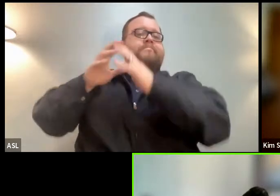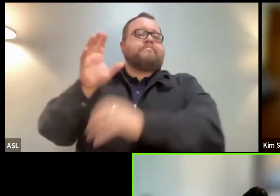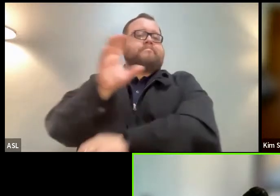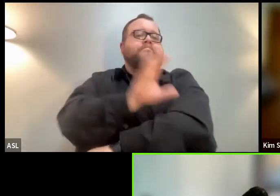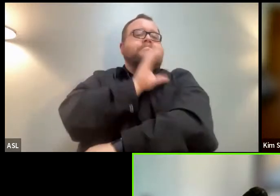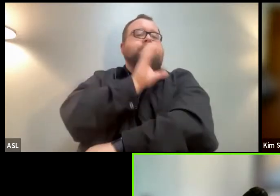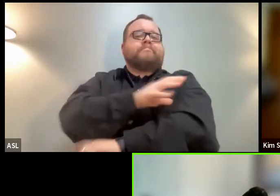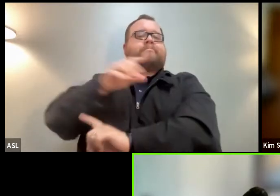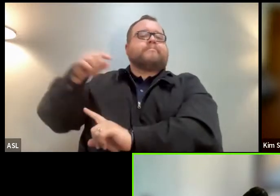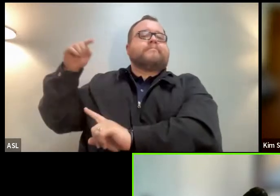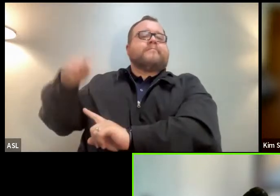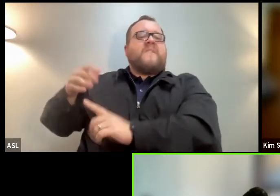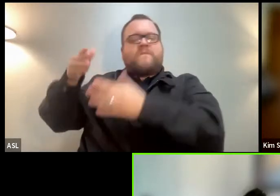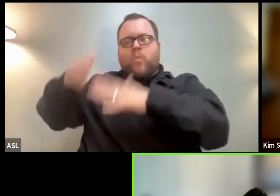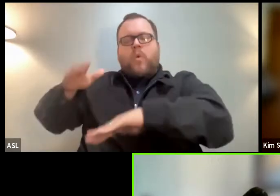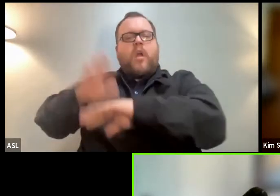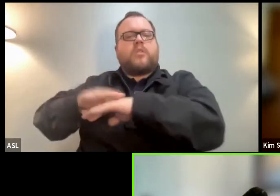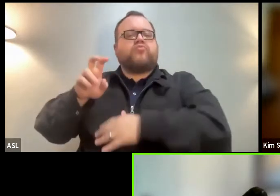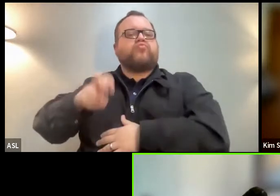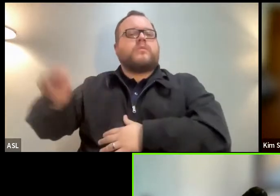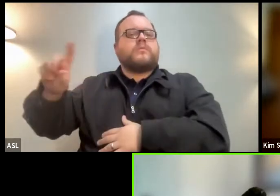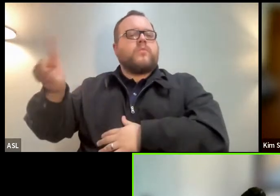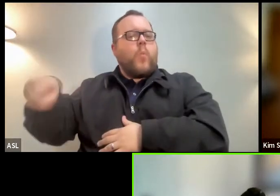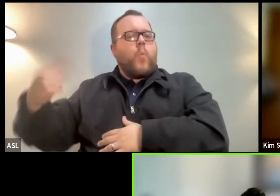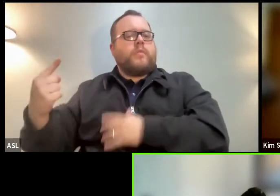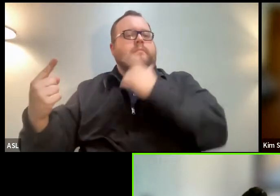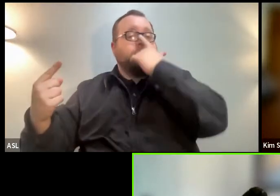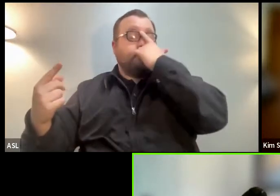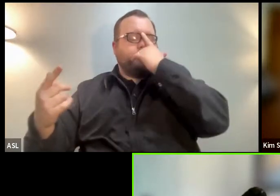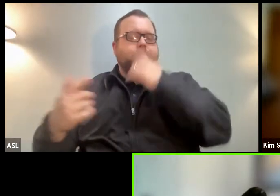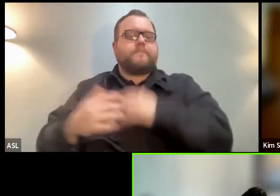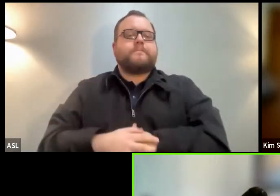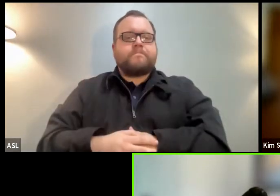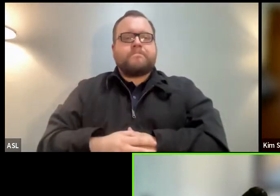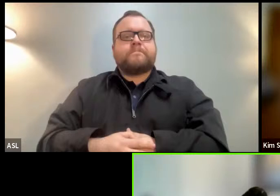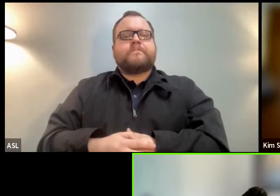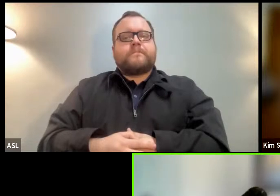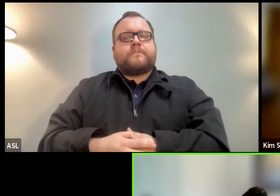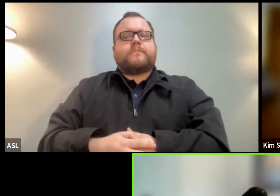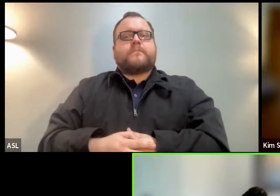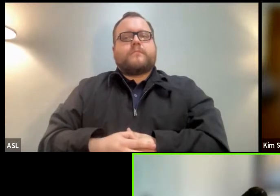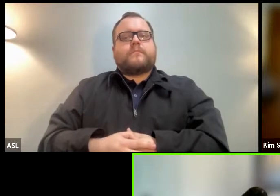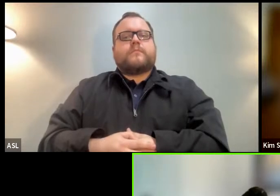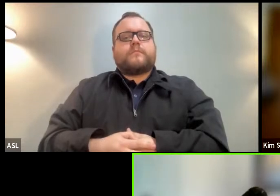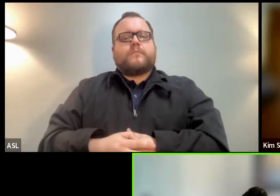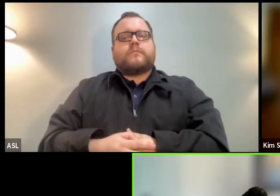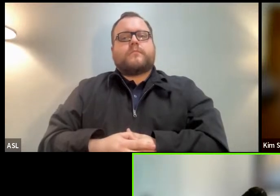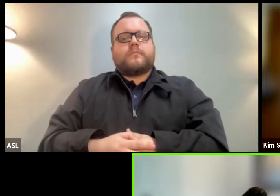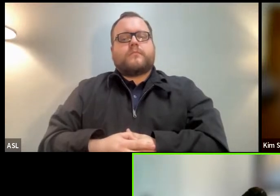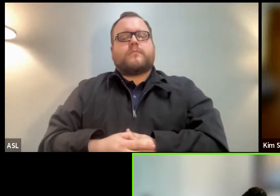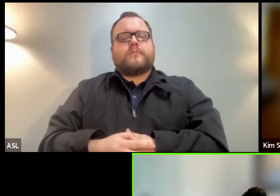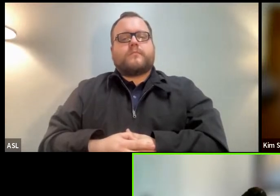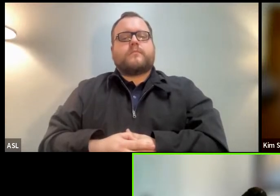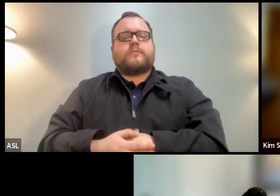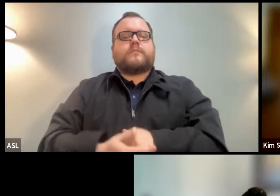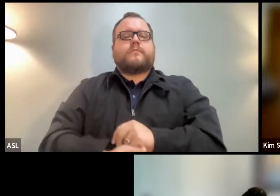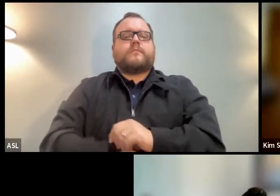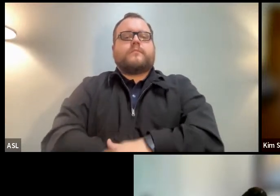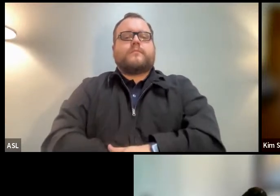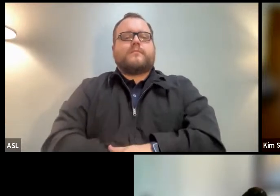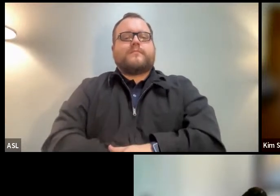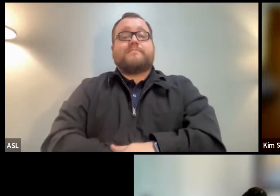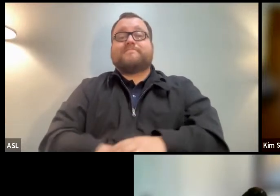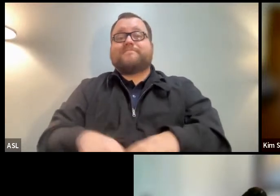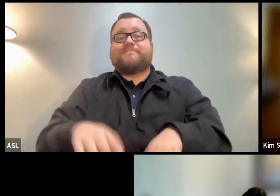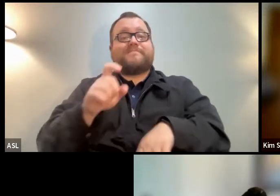just concentrate on transition needs. Our